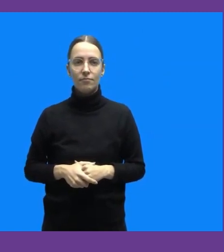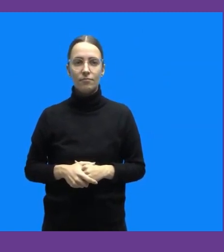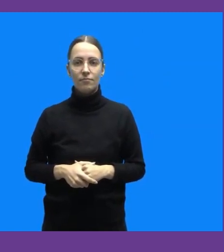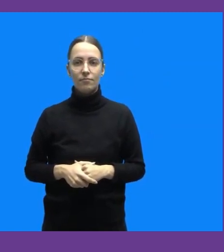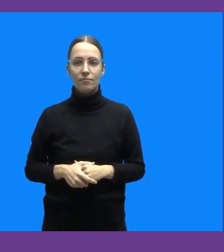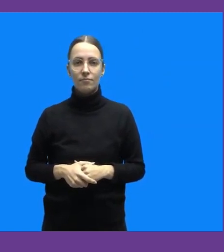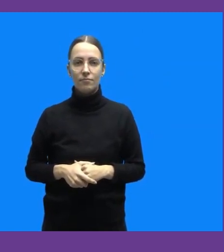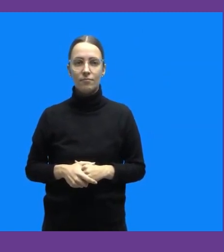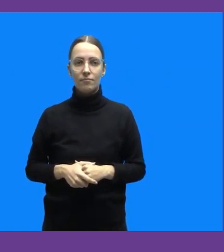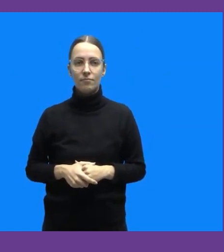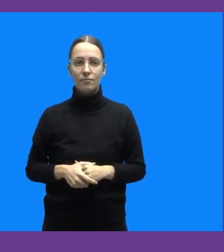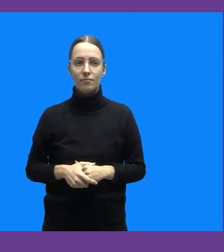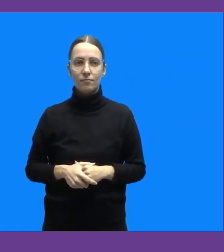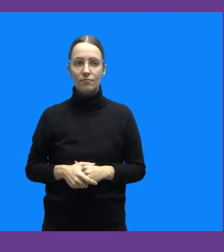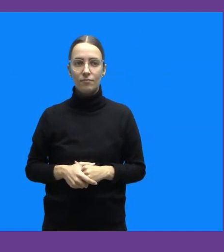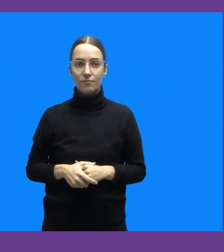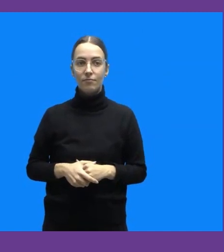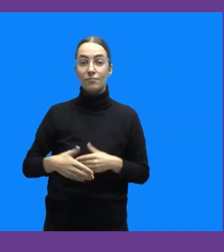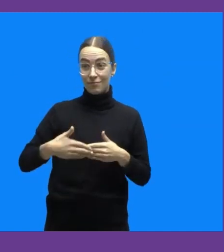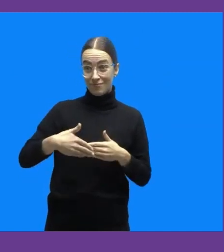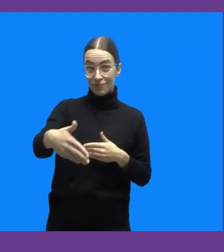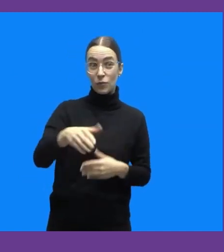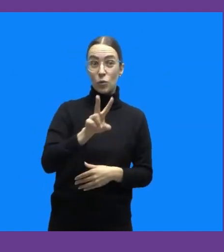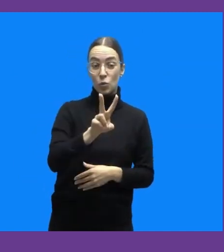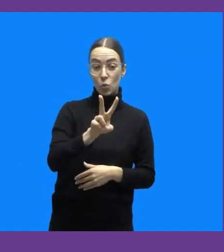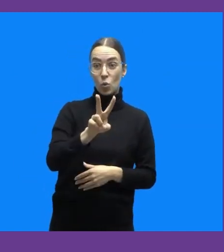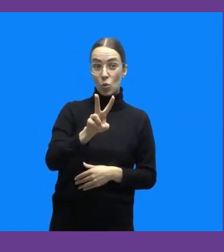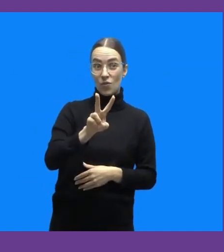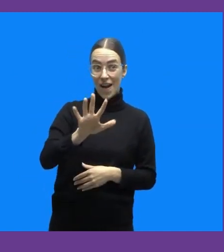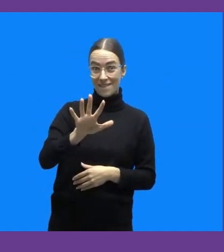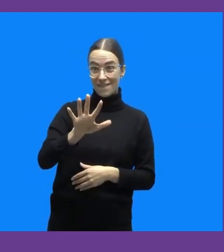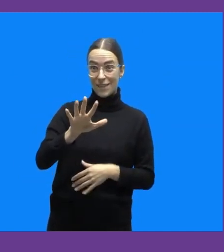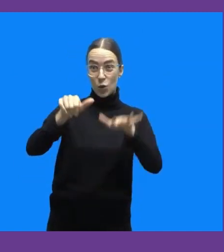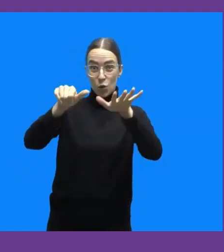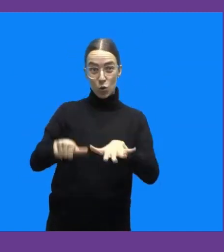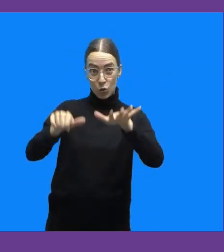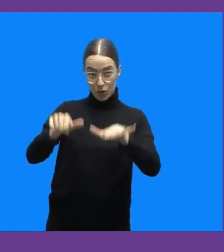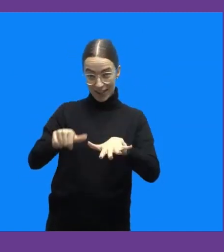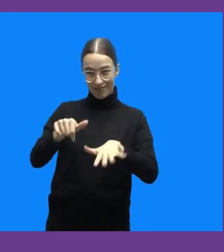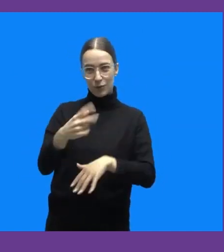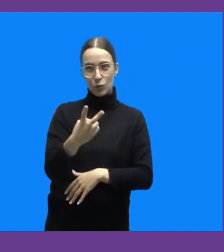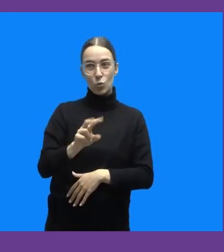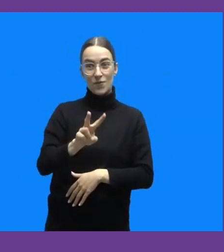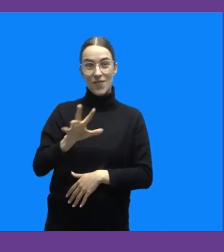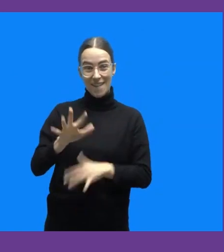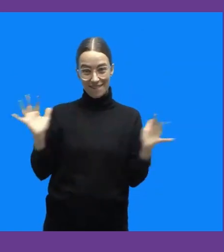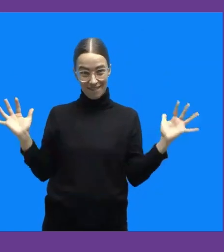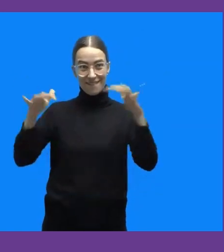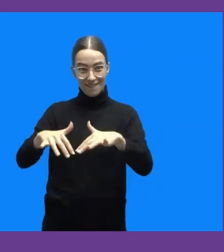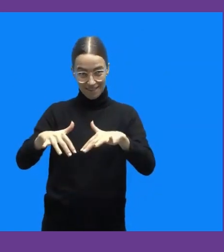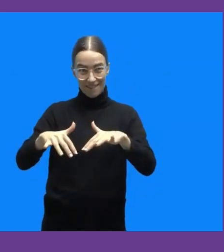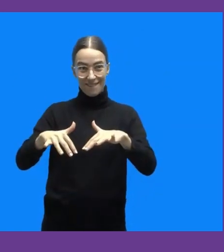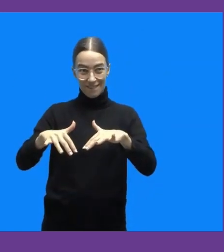you so much. And so we have 20 minutes, and I would like to make questions to the 3 of